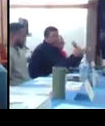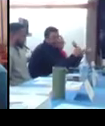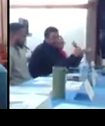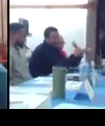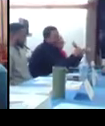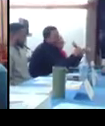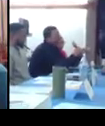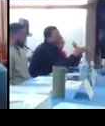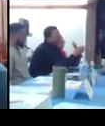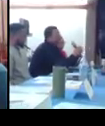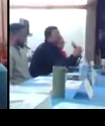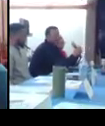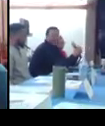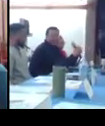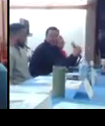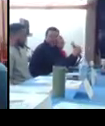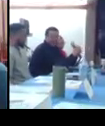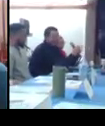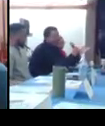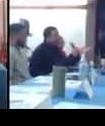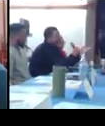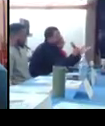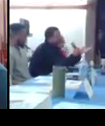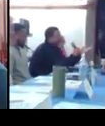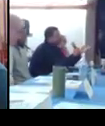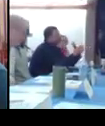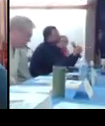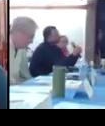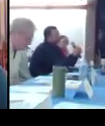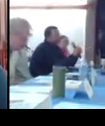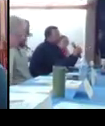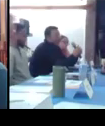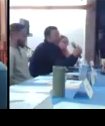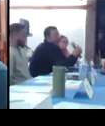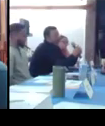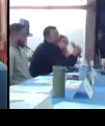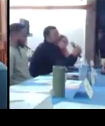city's gonna get better. And some of the things that we heard in complaints,